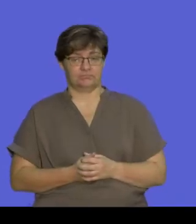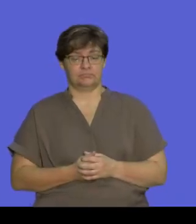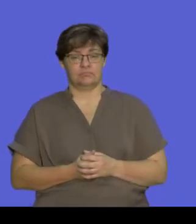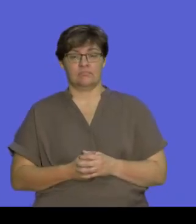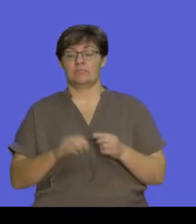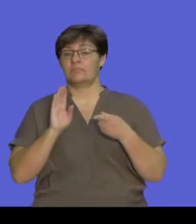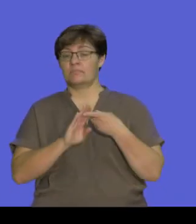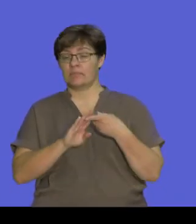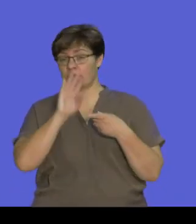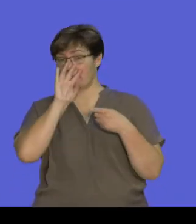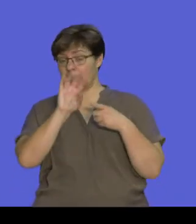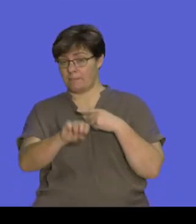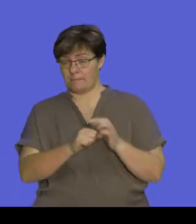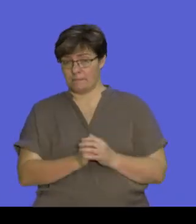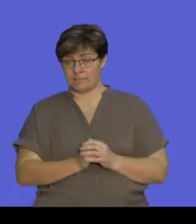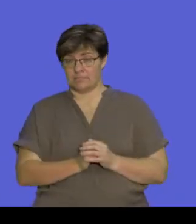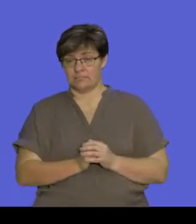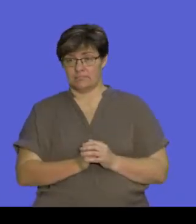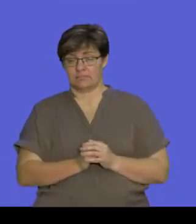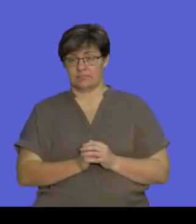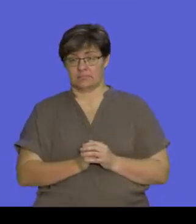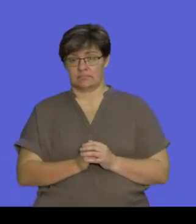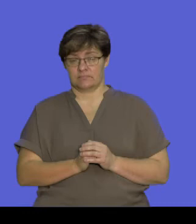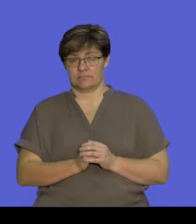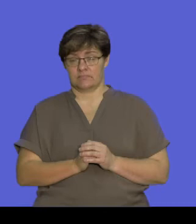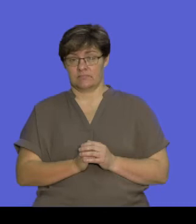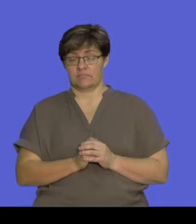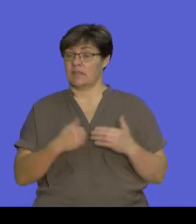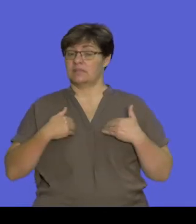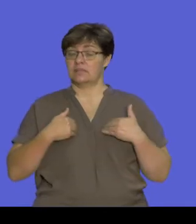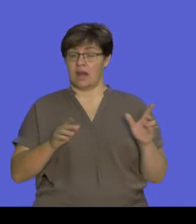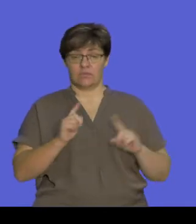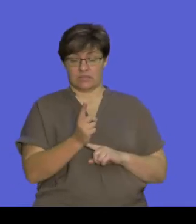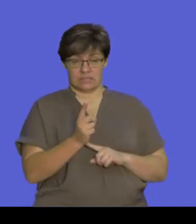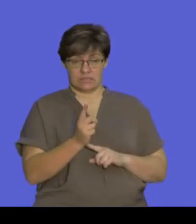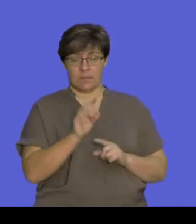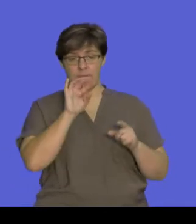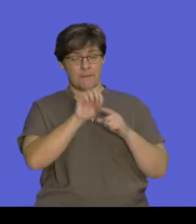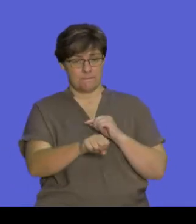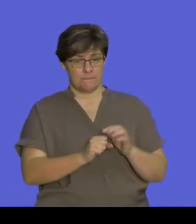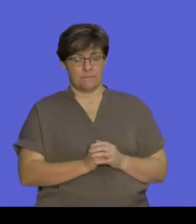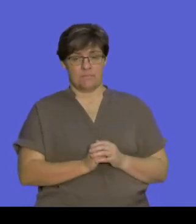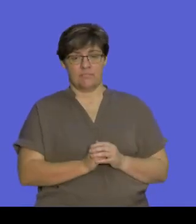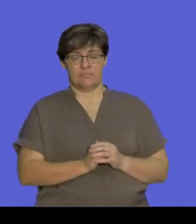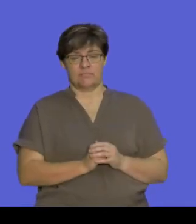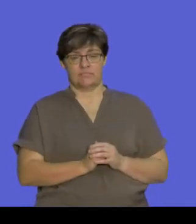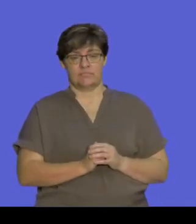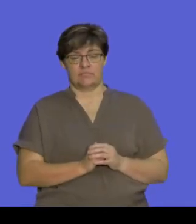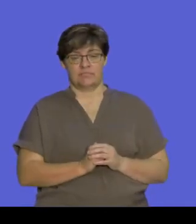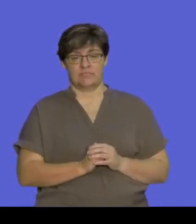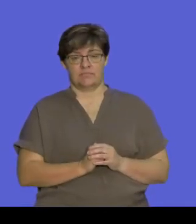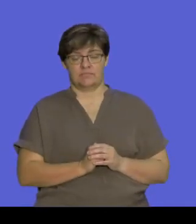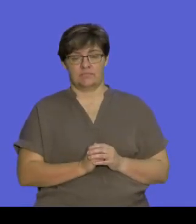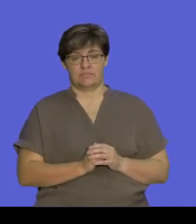need to recognize, I've already set it up. At the starting point, we recognize that we